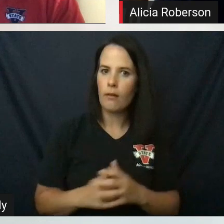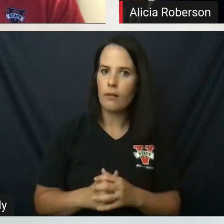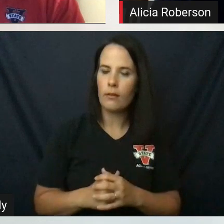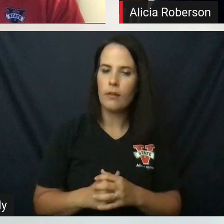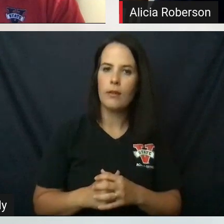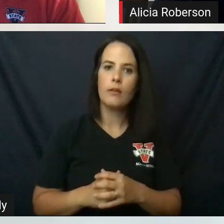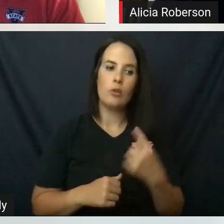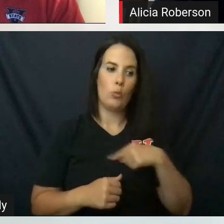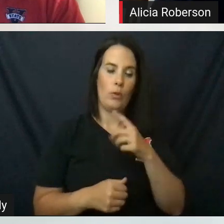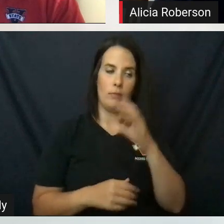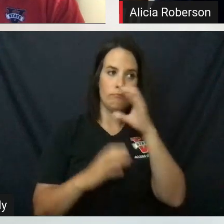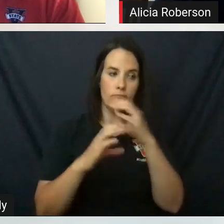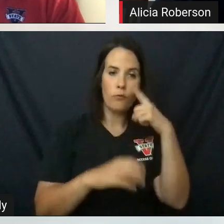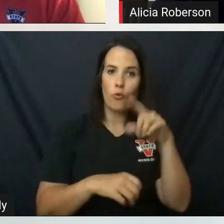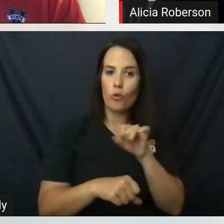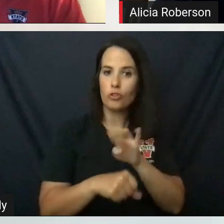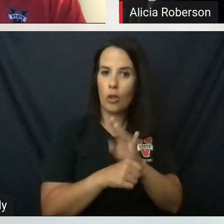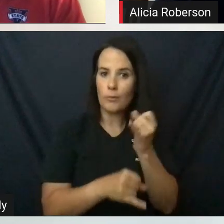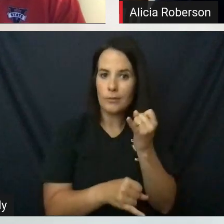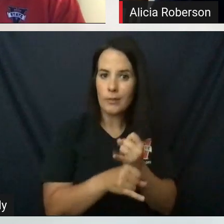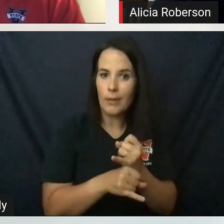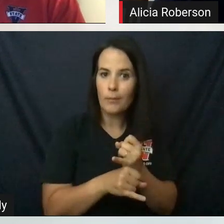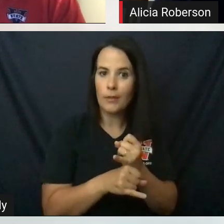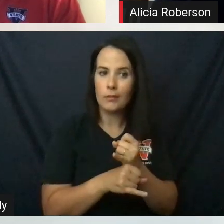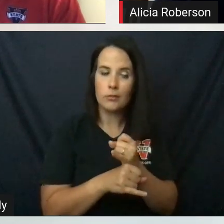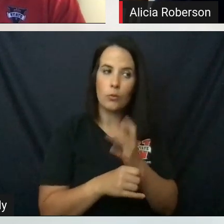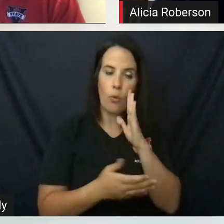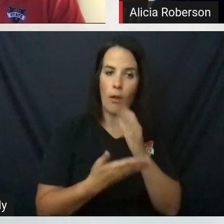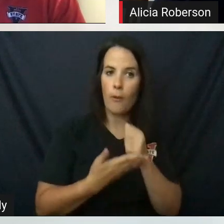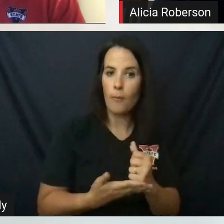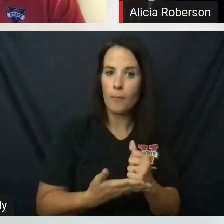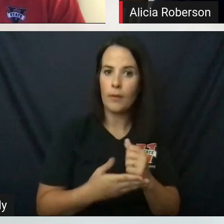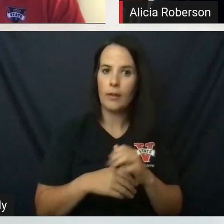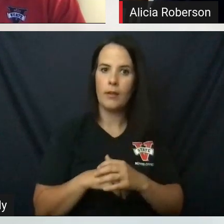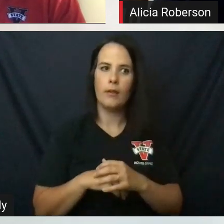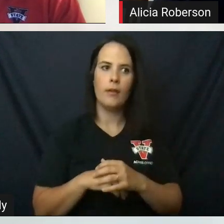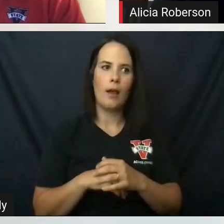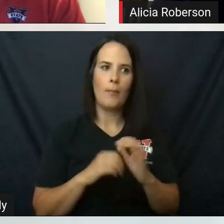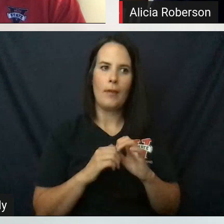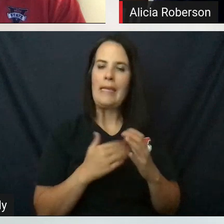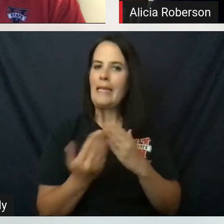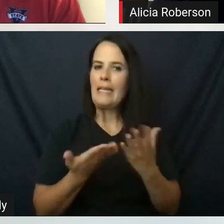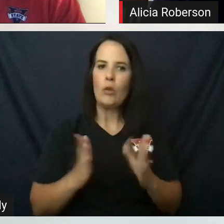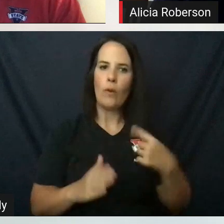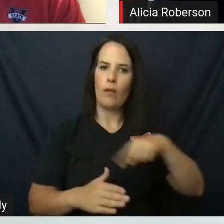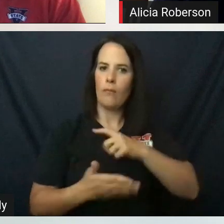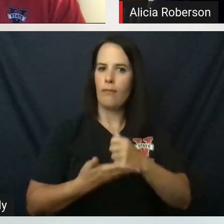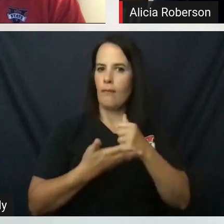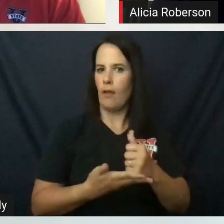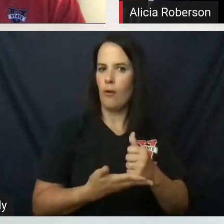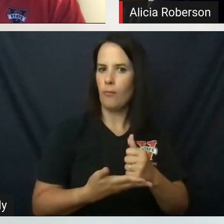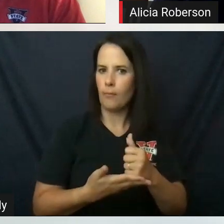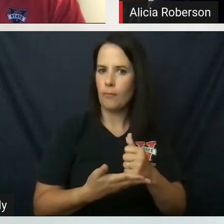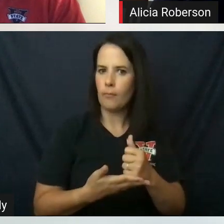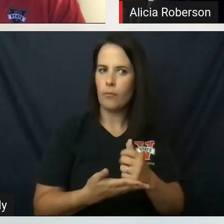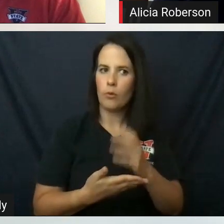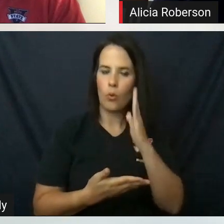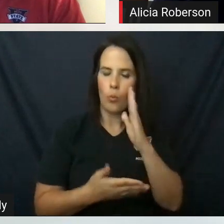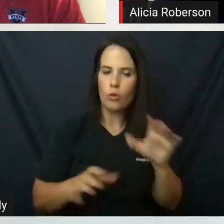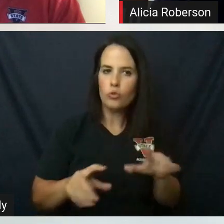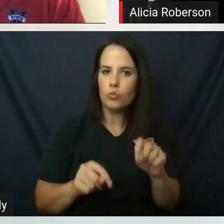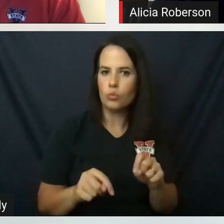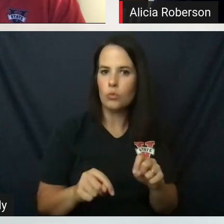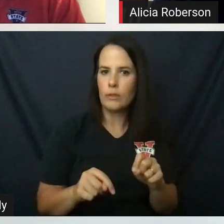and it's really, what do we need to do to help you over 4 years get what you need to get to where you want to